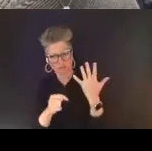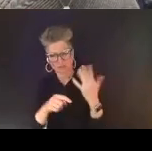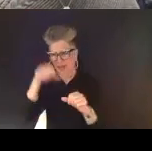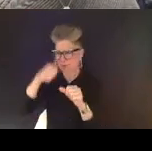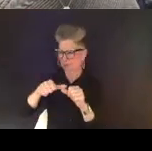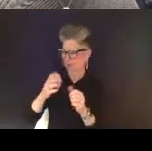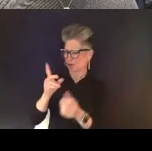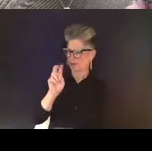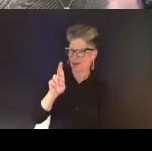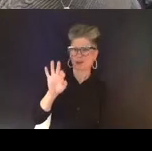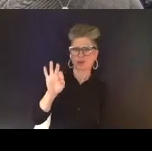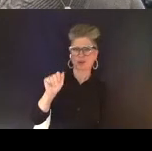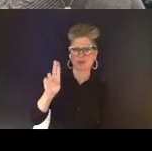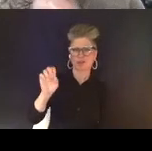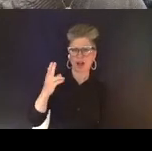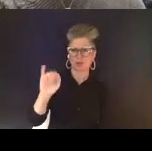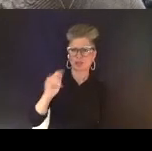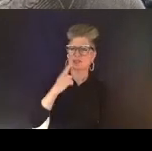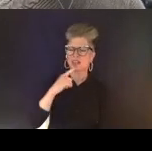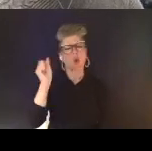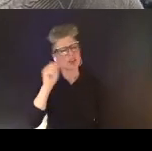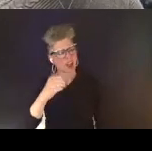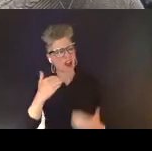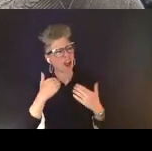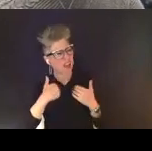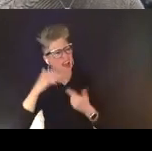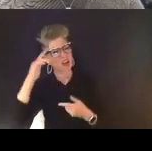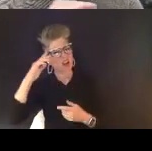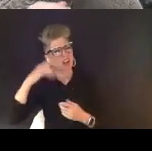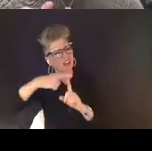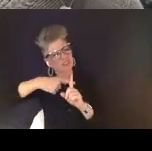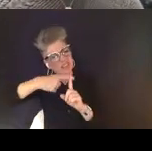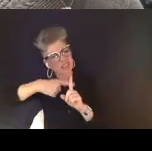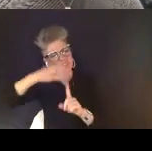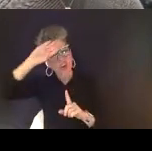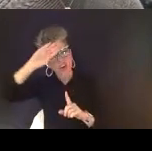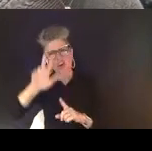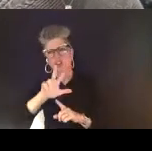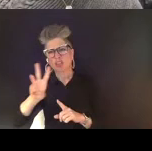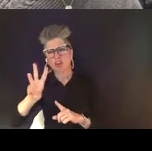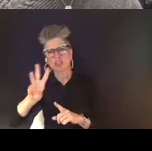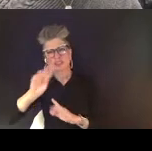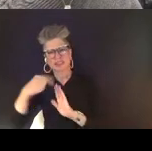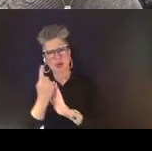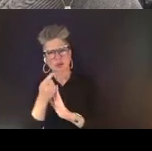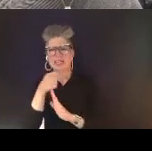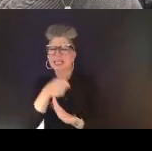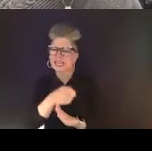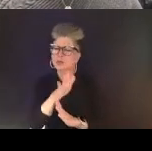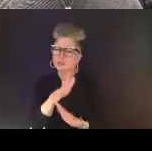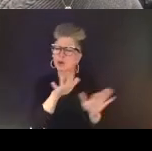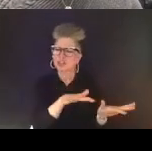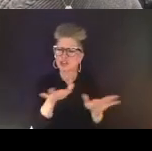being online and being like, yeah, I had this low-grade fever for 36 hours. He was pretty chill about it. And I'm sure he didn't